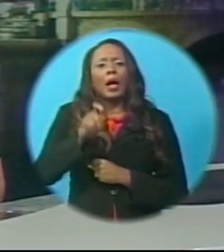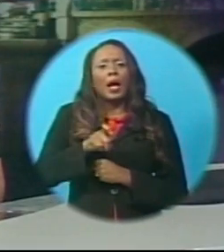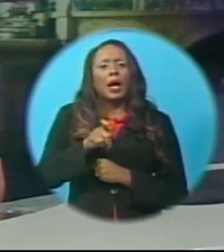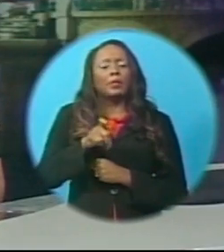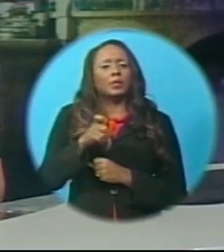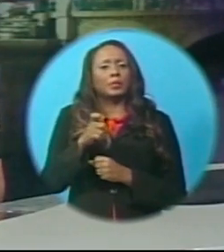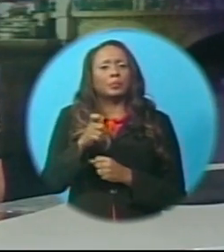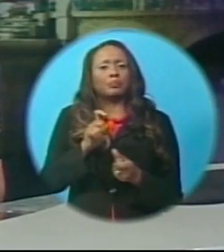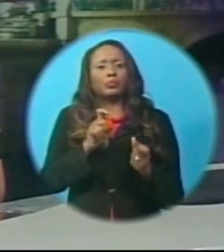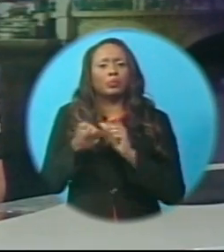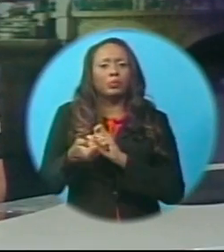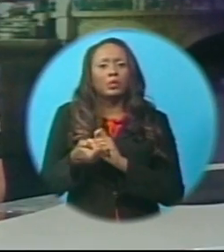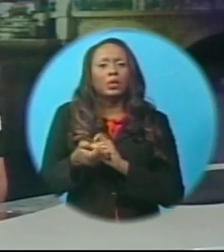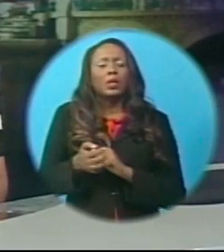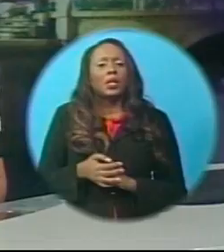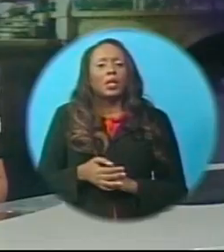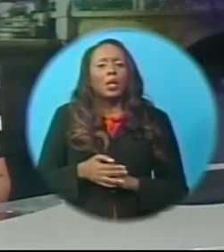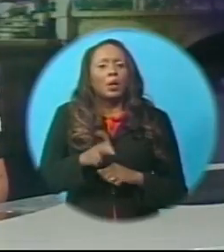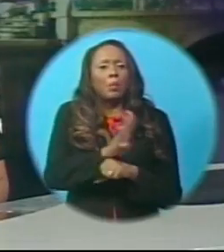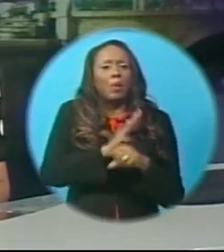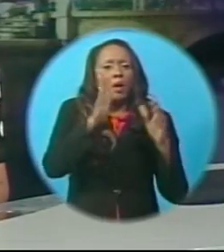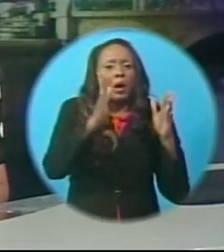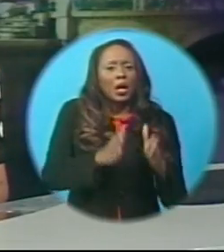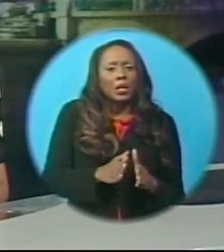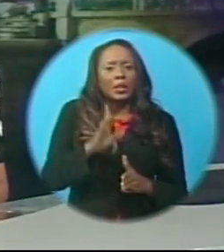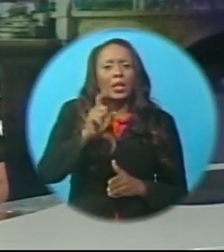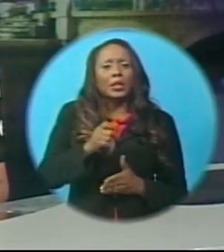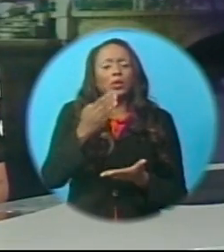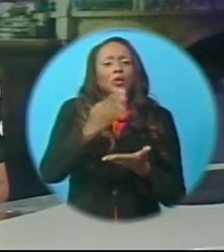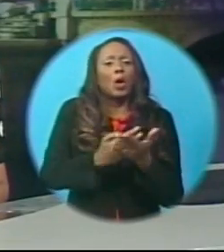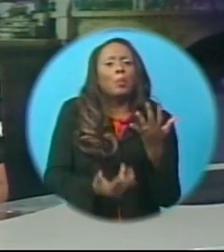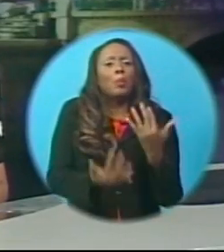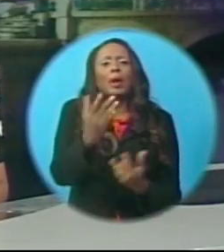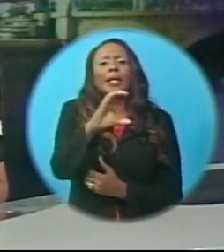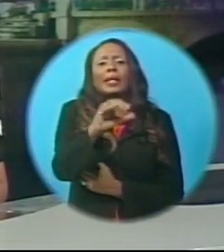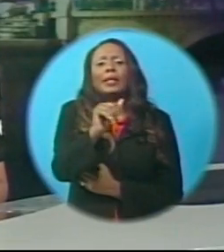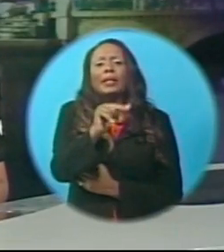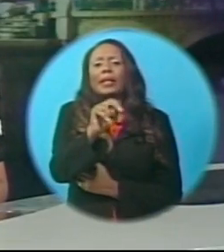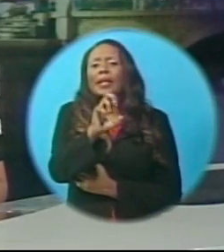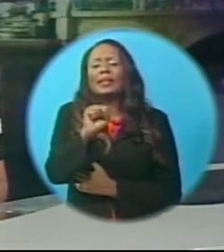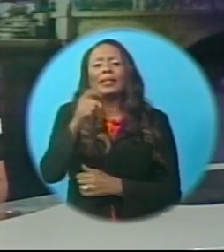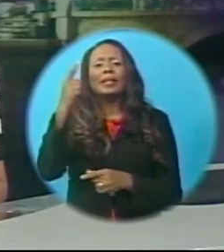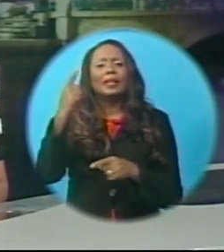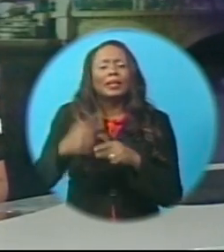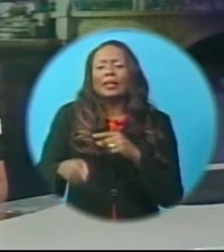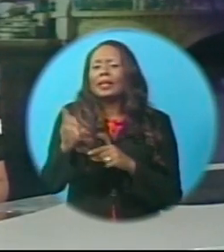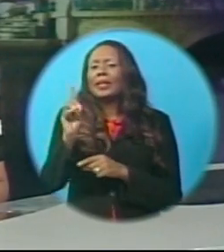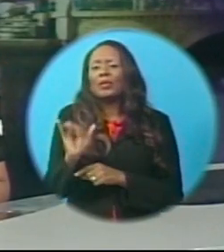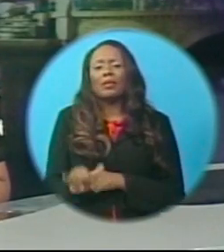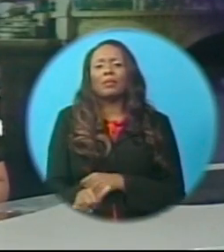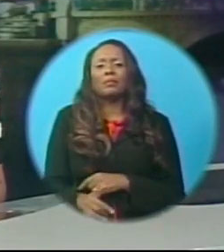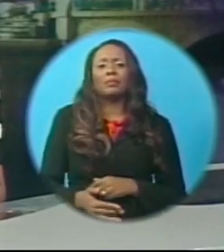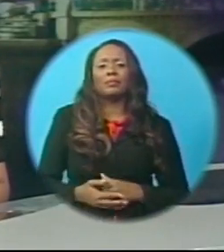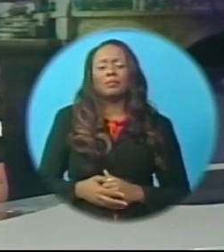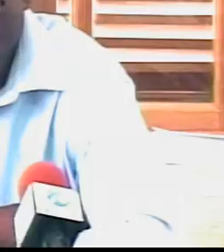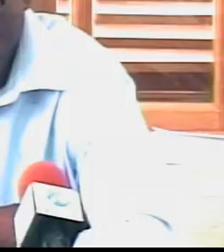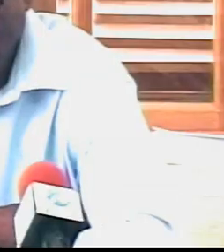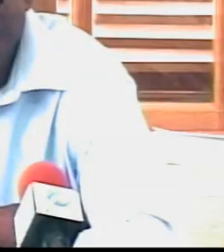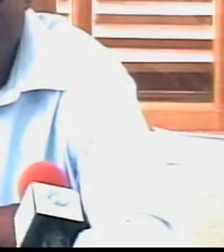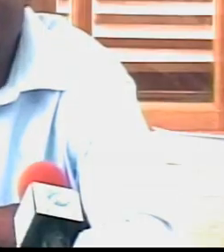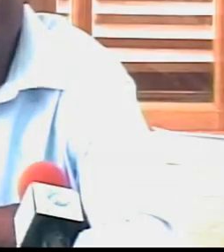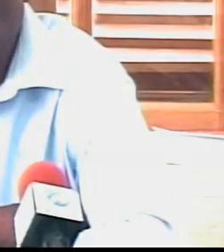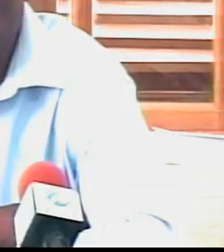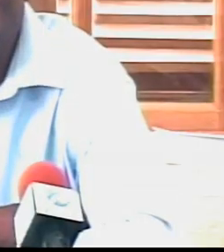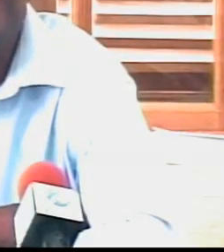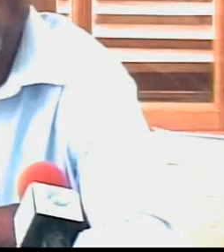the industry and Barbadians, including urging them to desist from burning canes or starting fires near cane fields. We wish